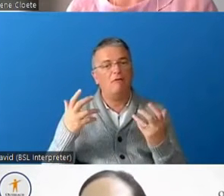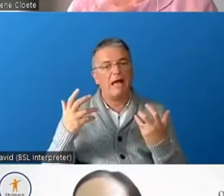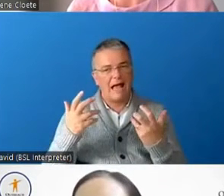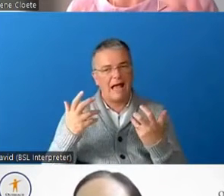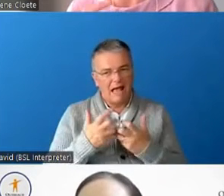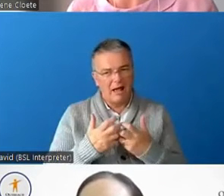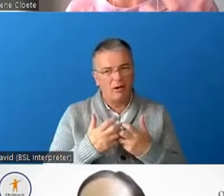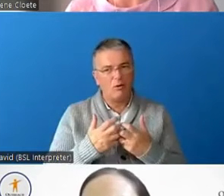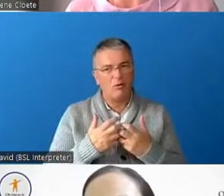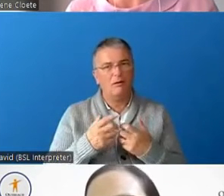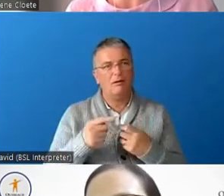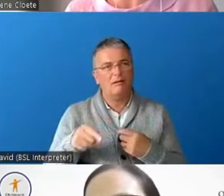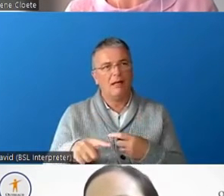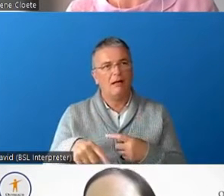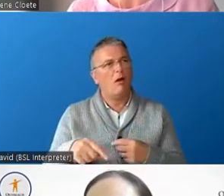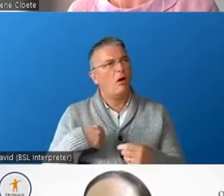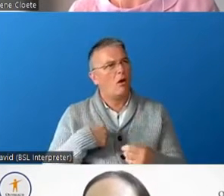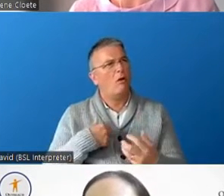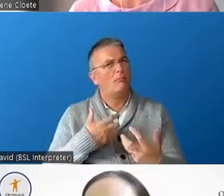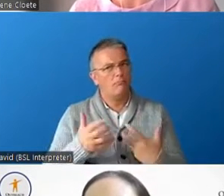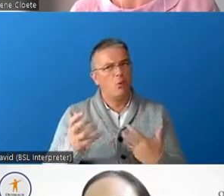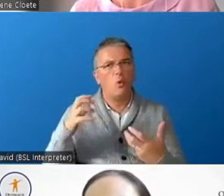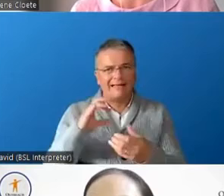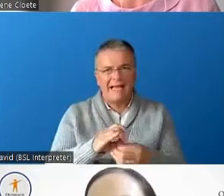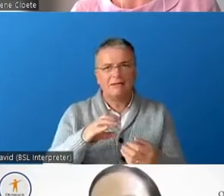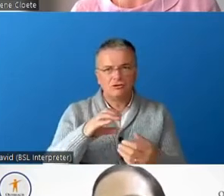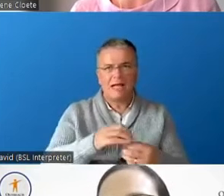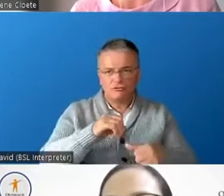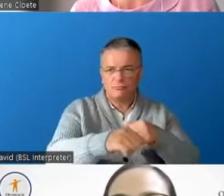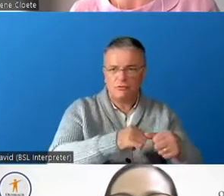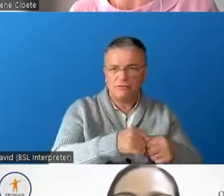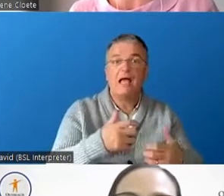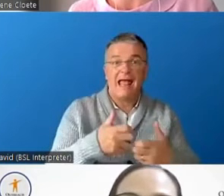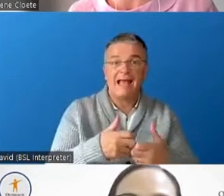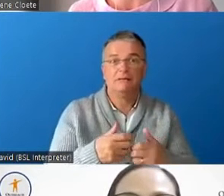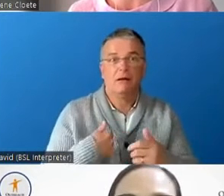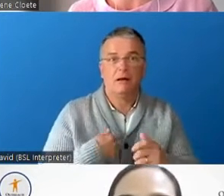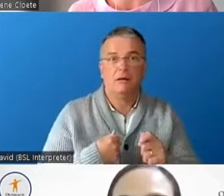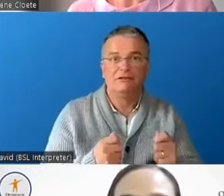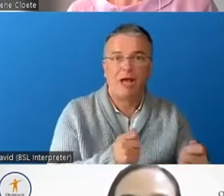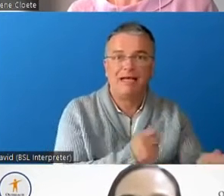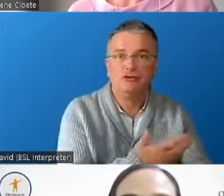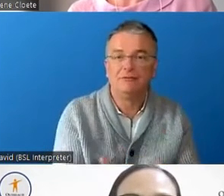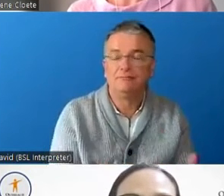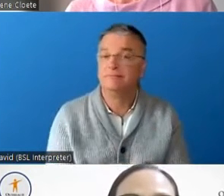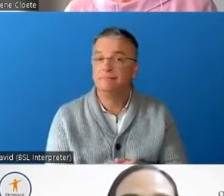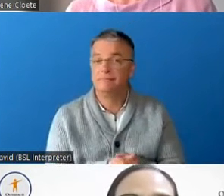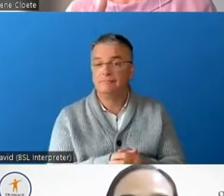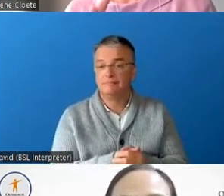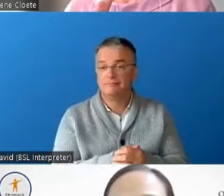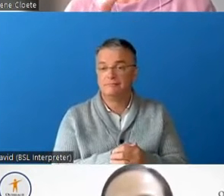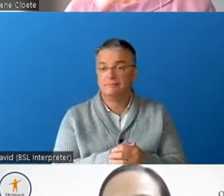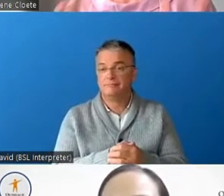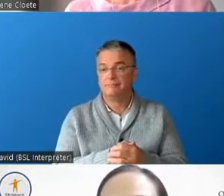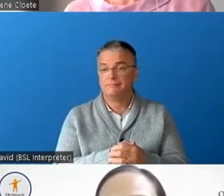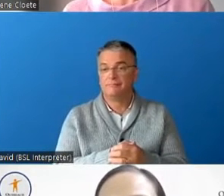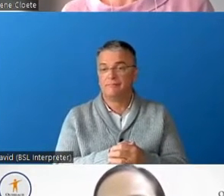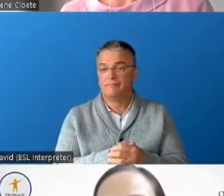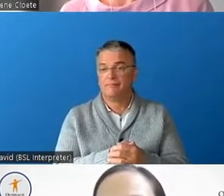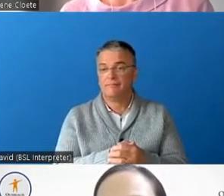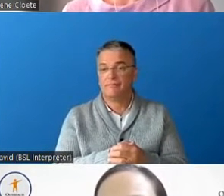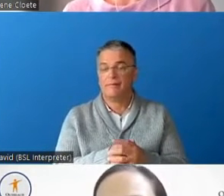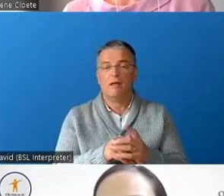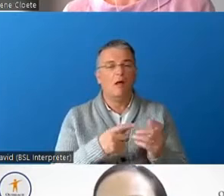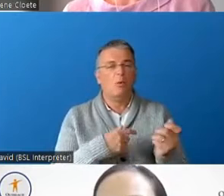becoming increasingly engaged in the process and also how they are changing as far as capacity is concerned. All right, now we brought